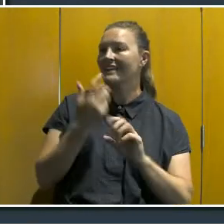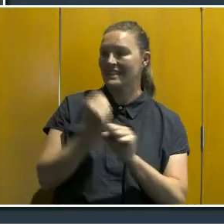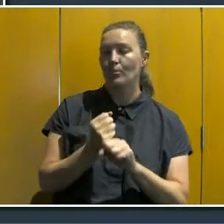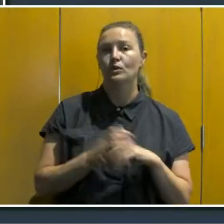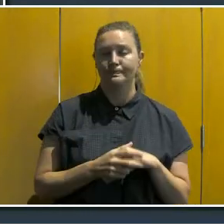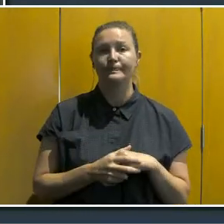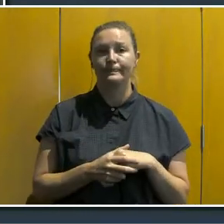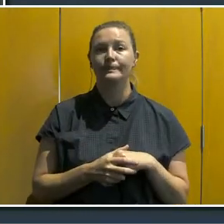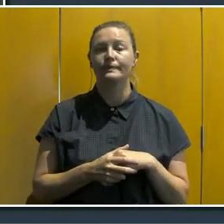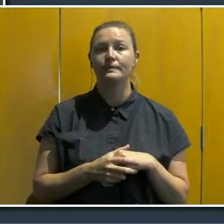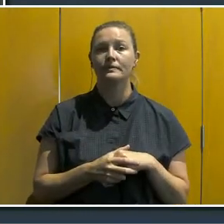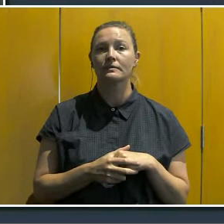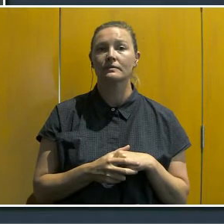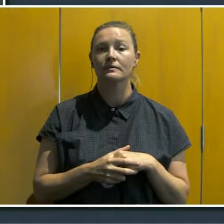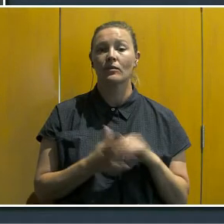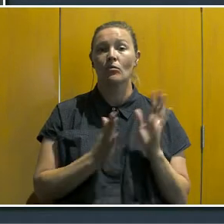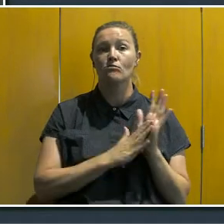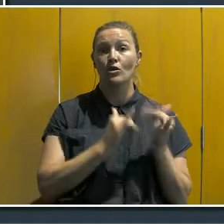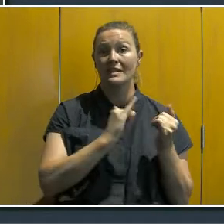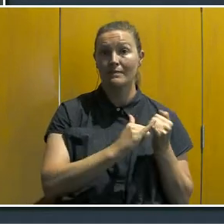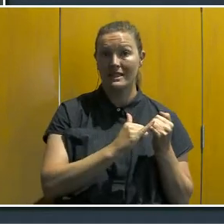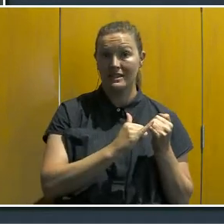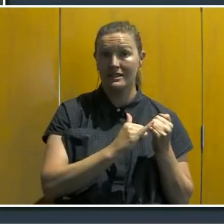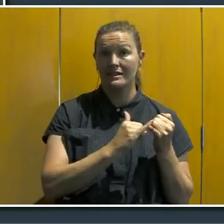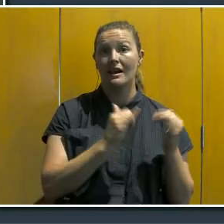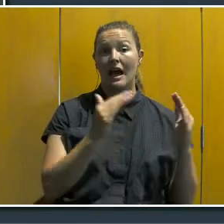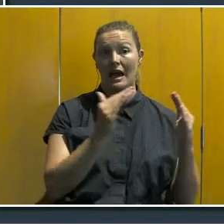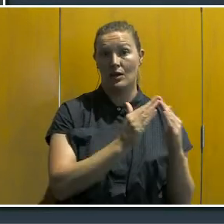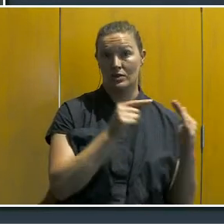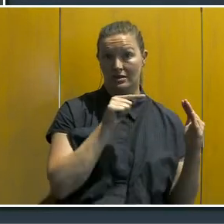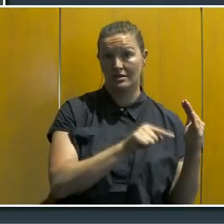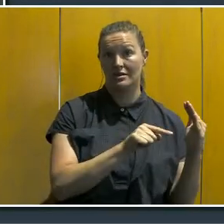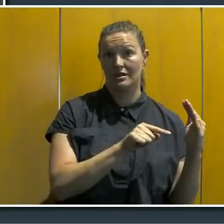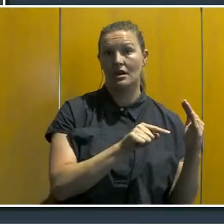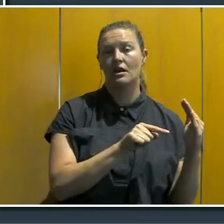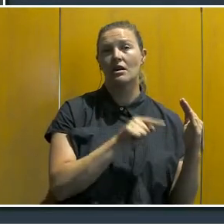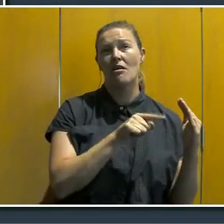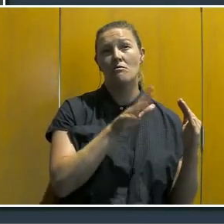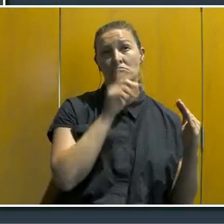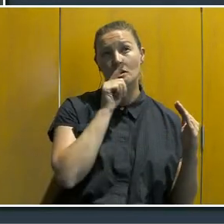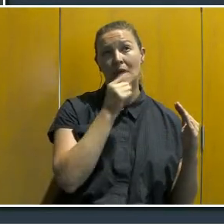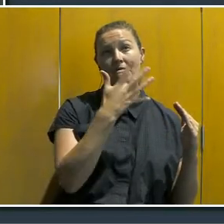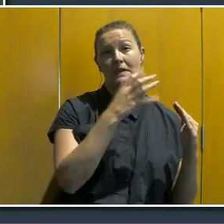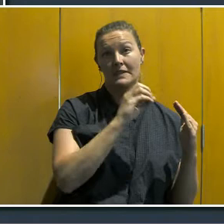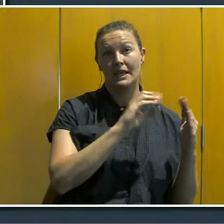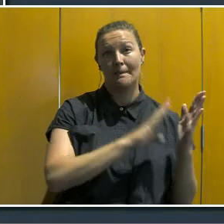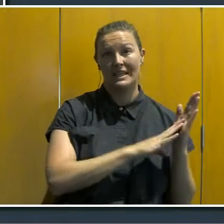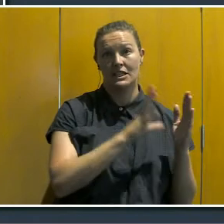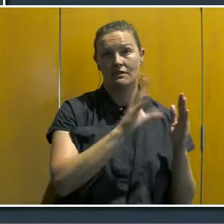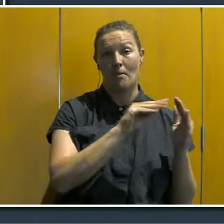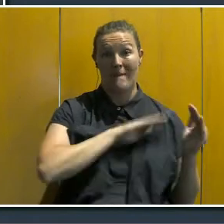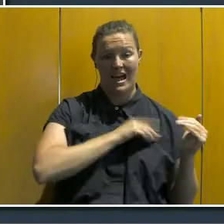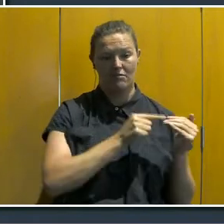So the Morris Spence property is probably 50 metres from the park.